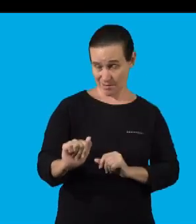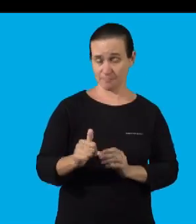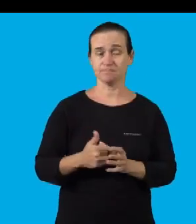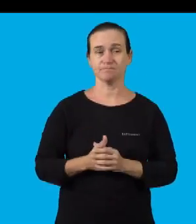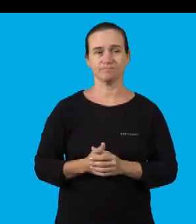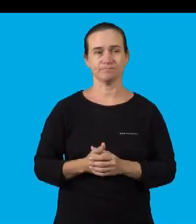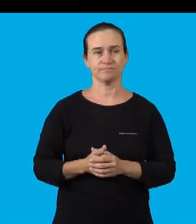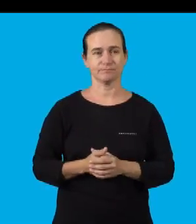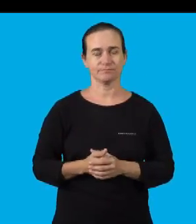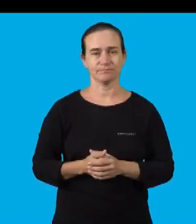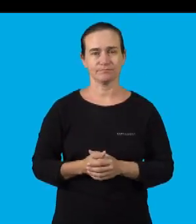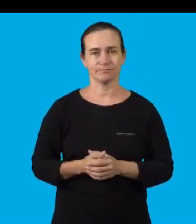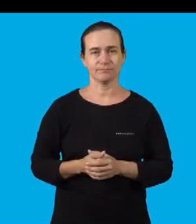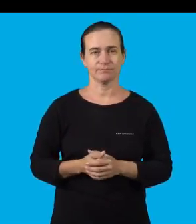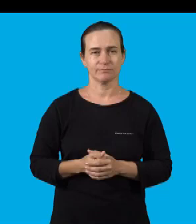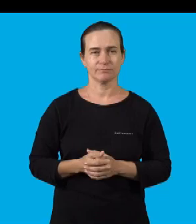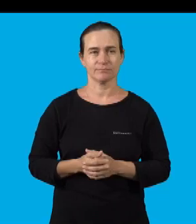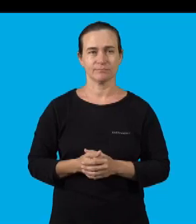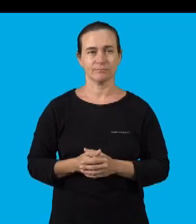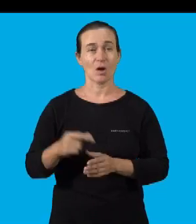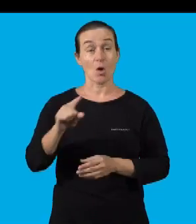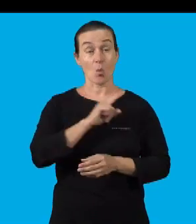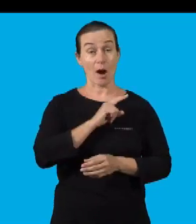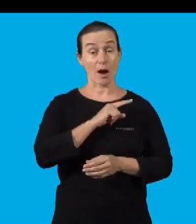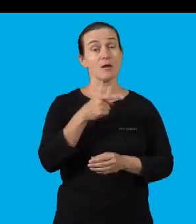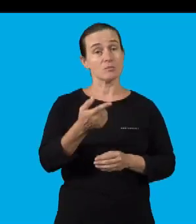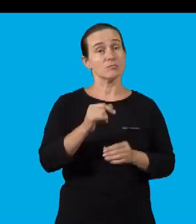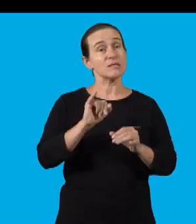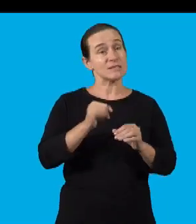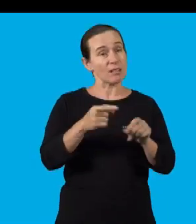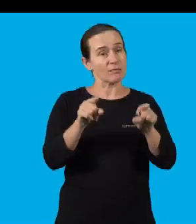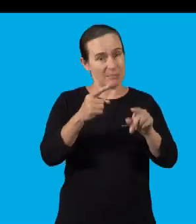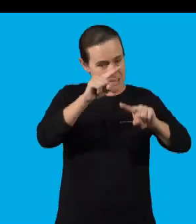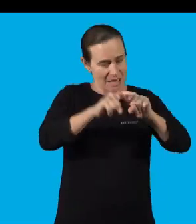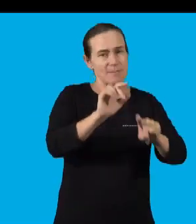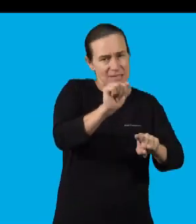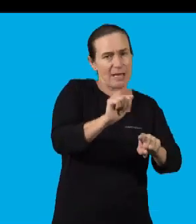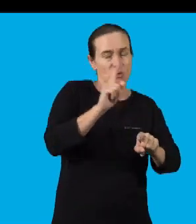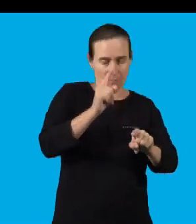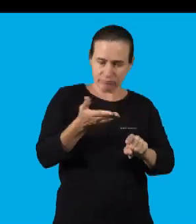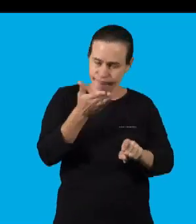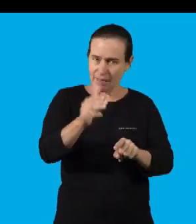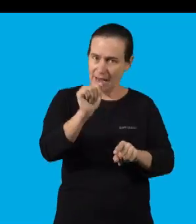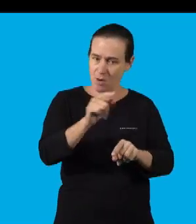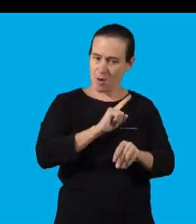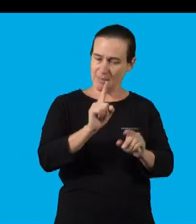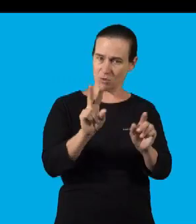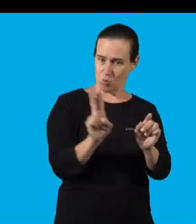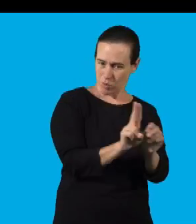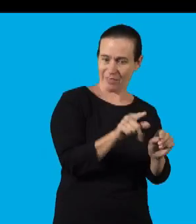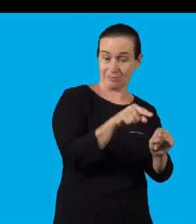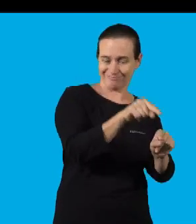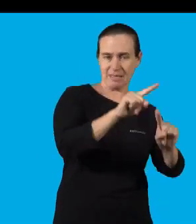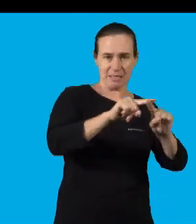multiplied by that A, because our power is still multiplied to that A. So you need to make sure that they